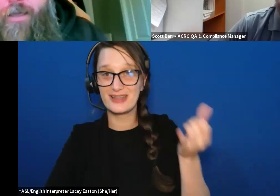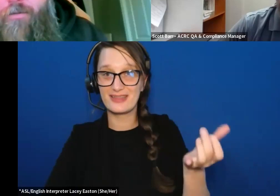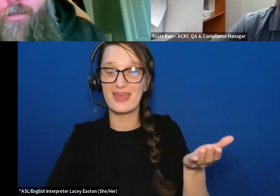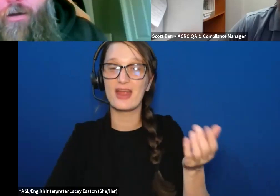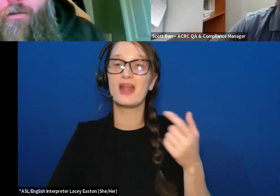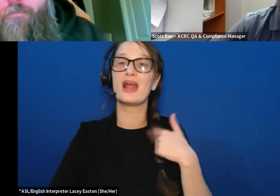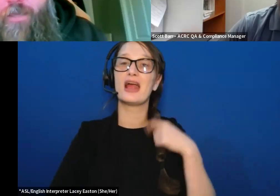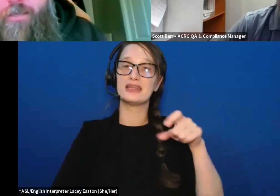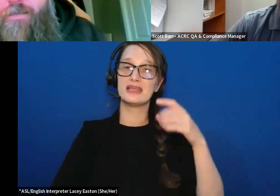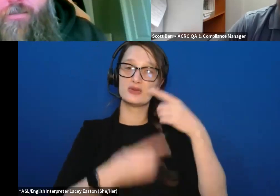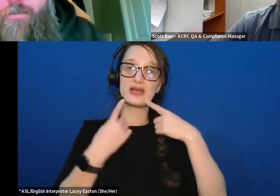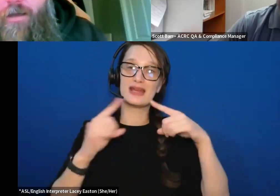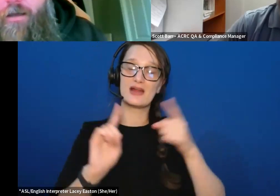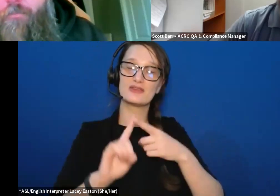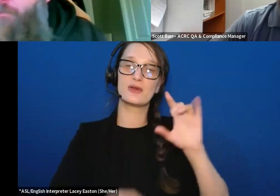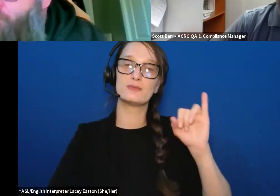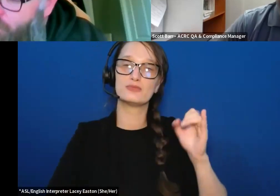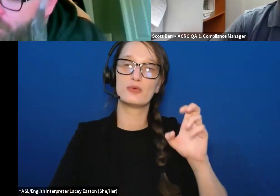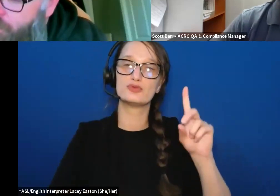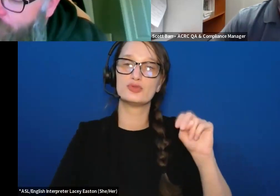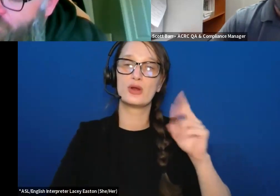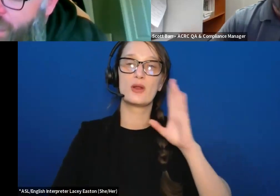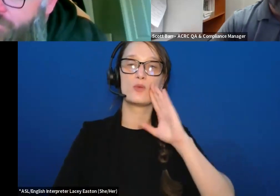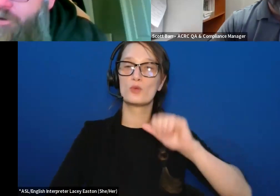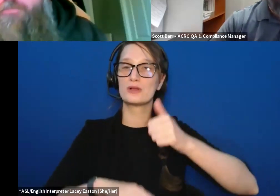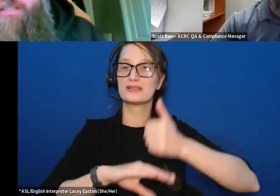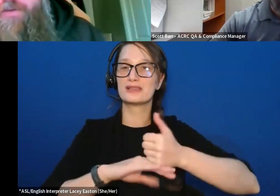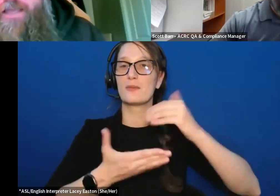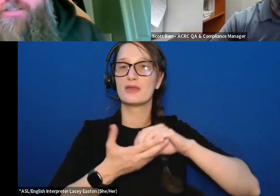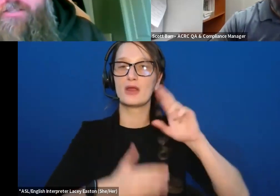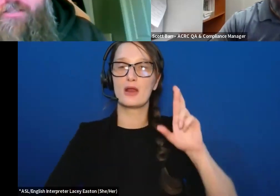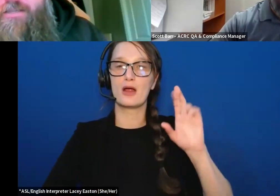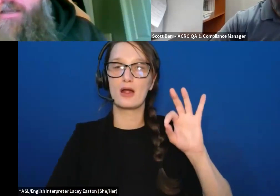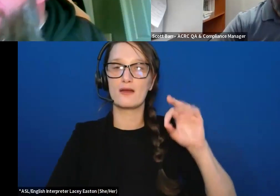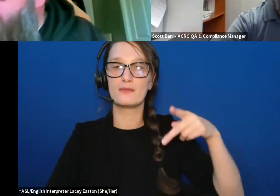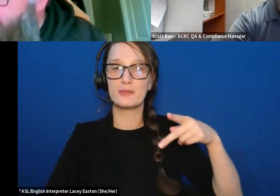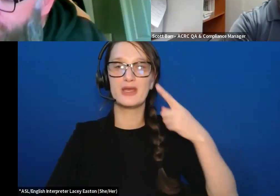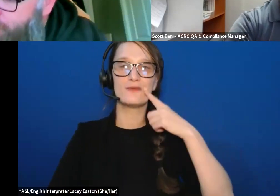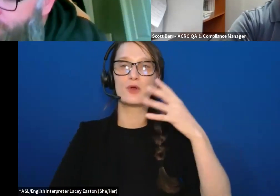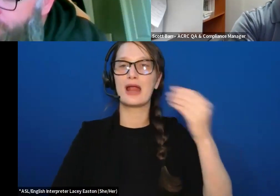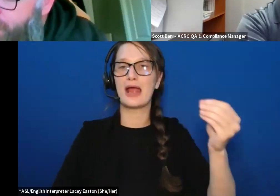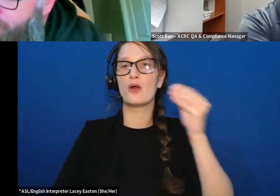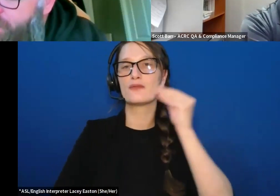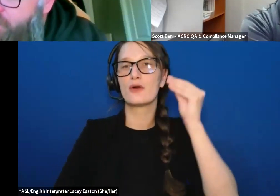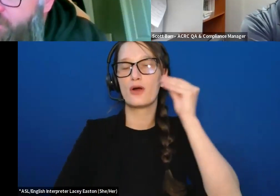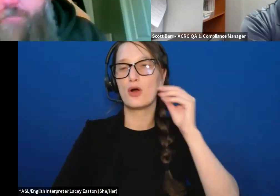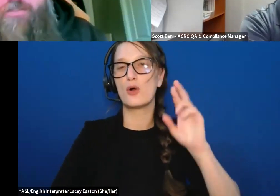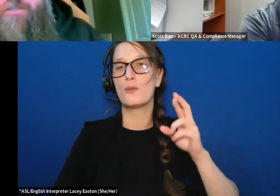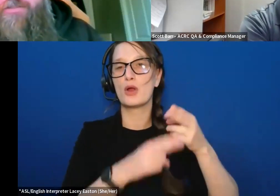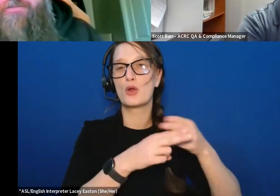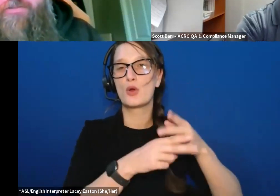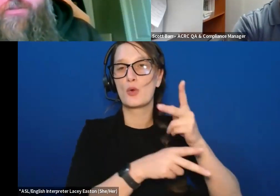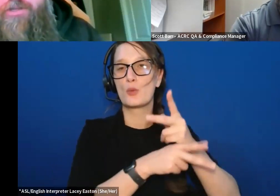to be putting back out the RFPs for out-of-home respite agency and also for the